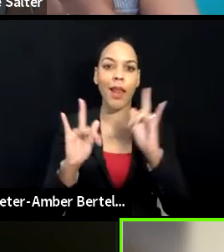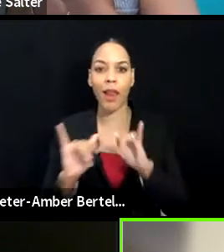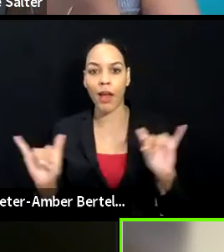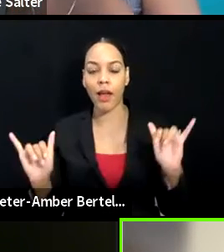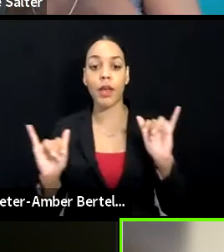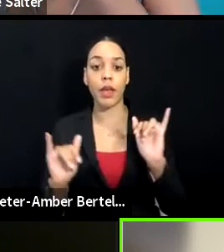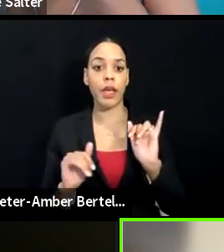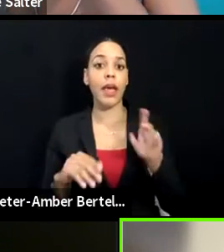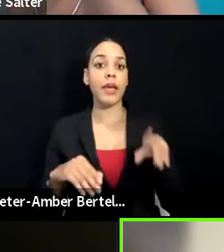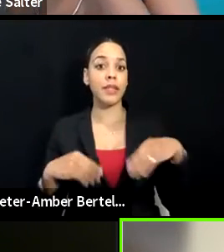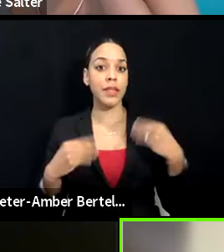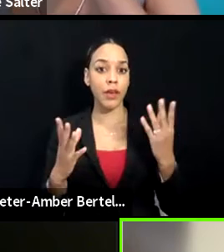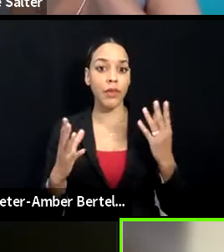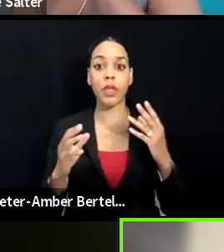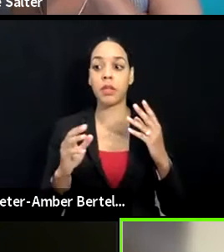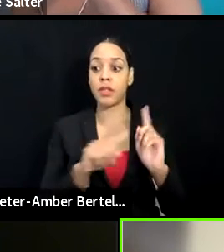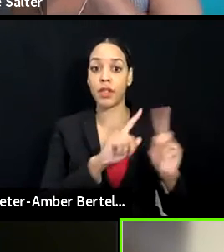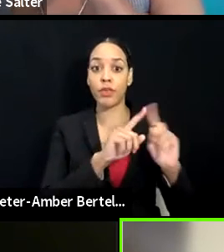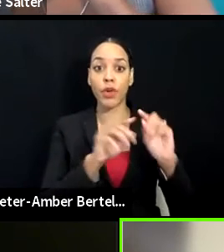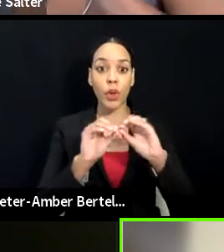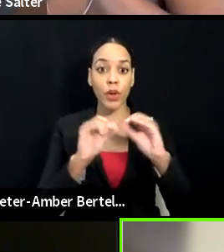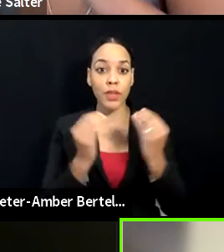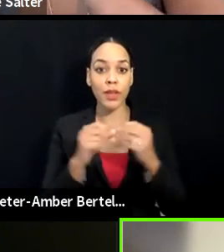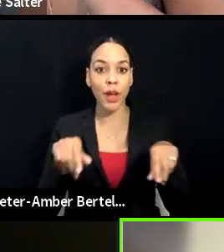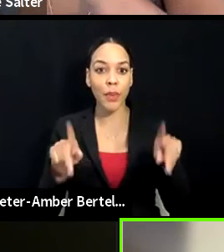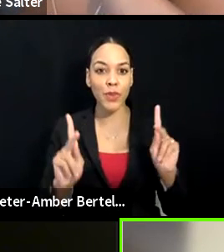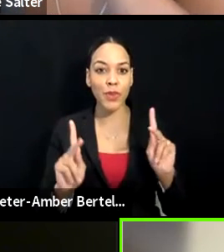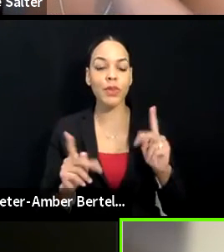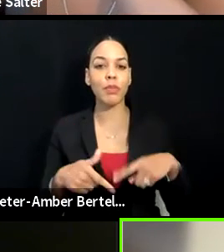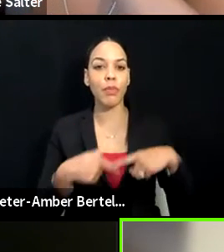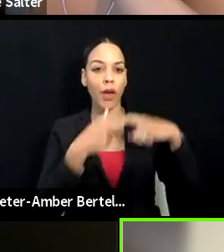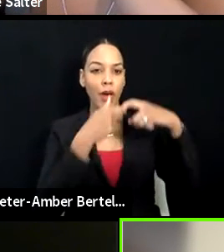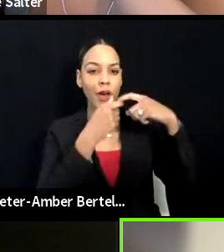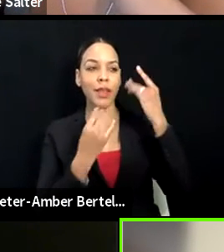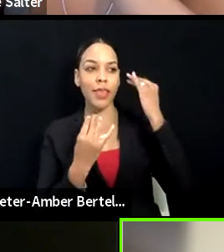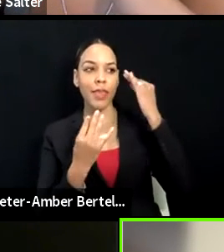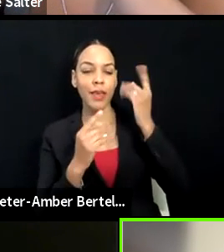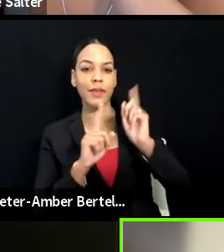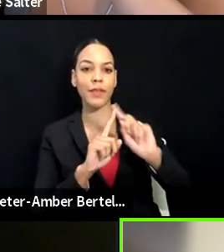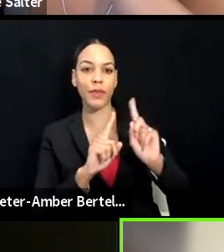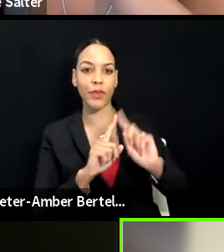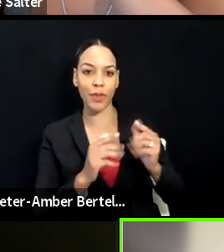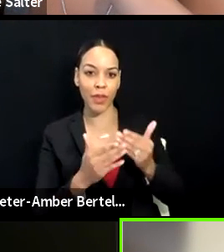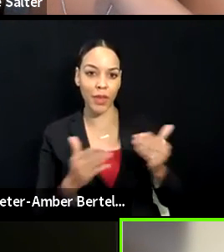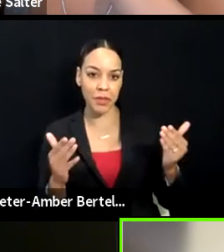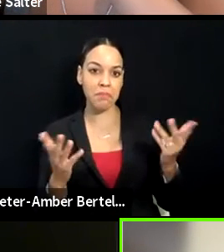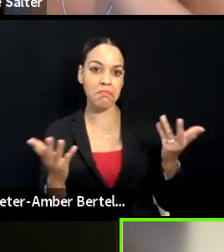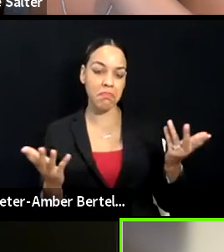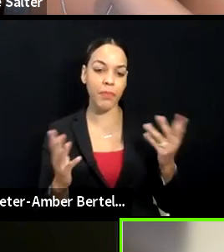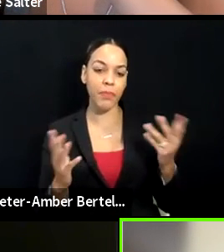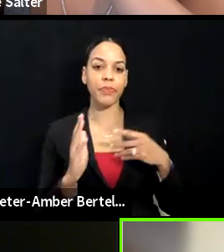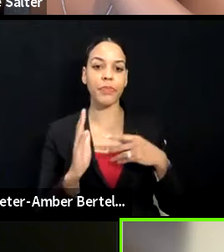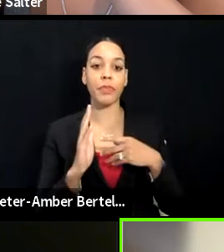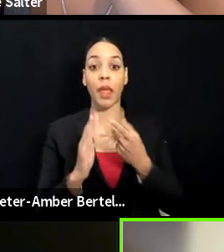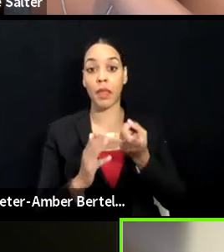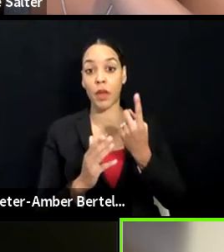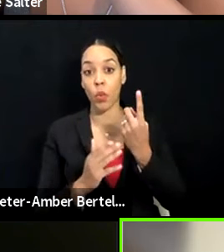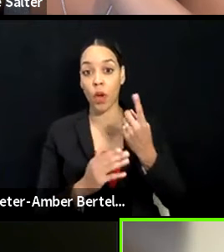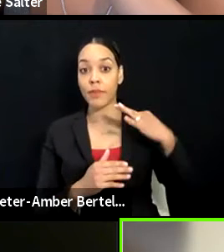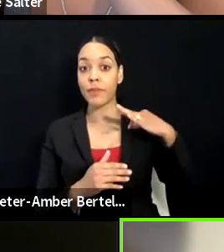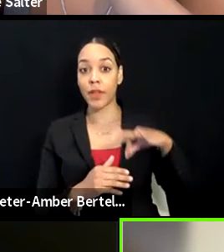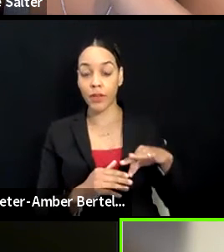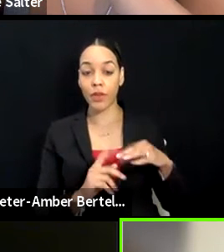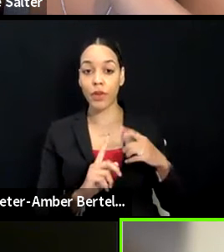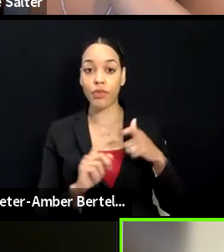given institutions an opportunity to rethink some things in a way that, you know, at least one, I think one benefit of